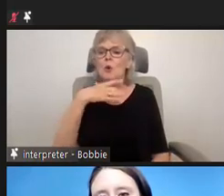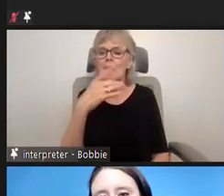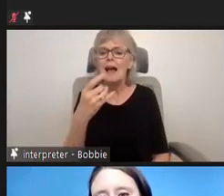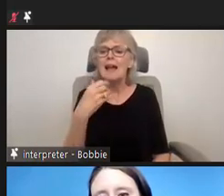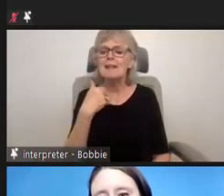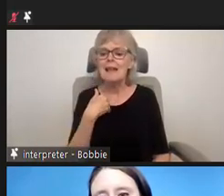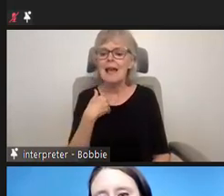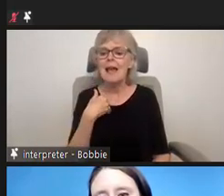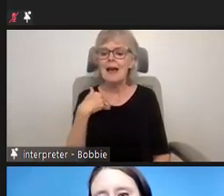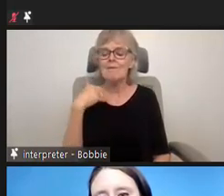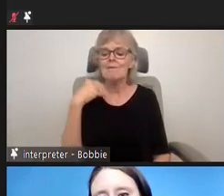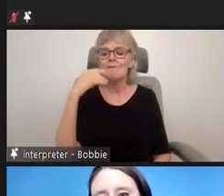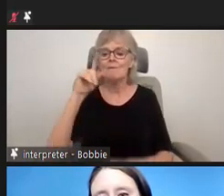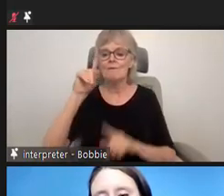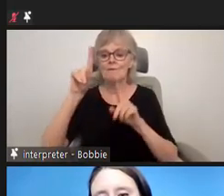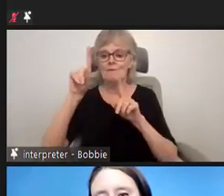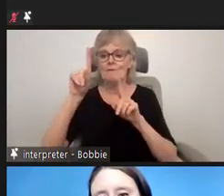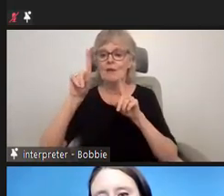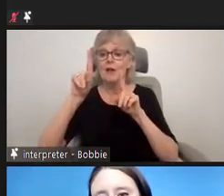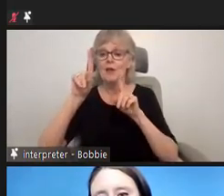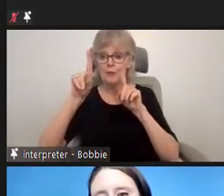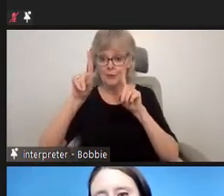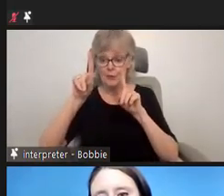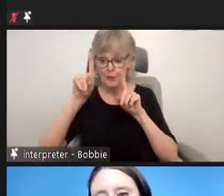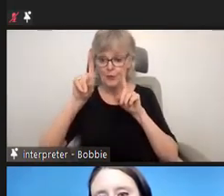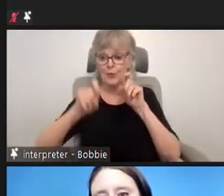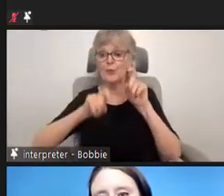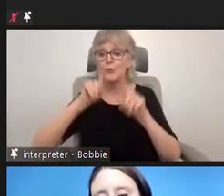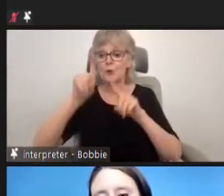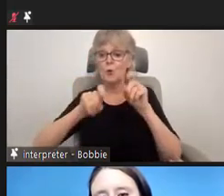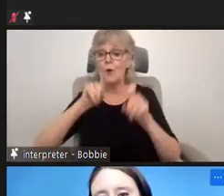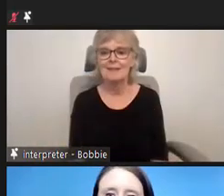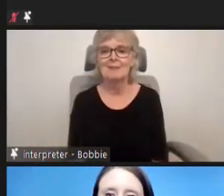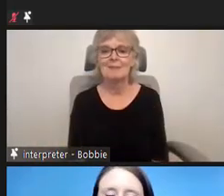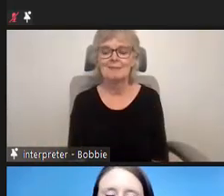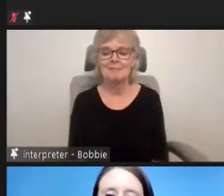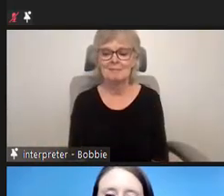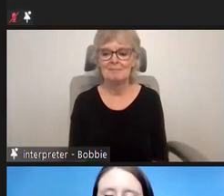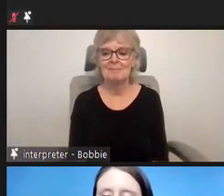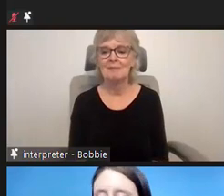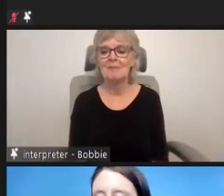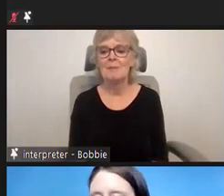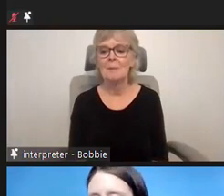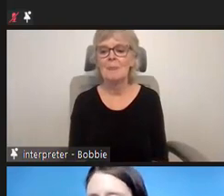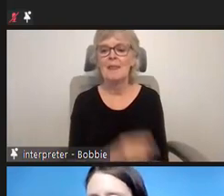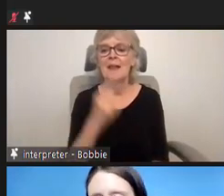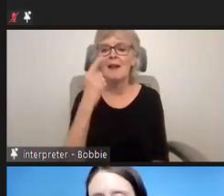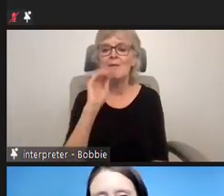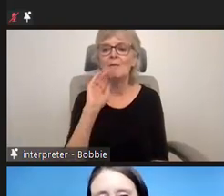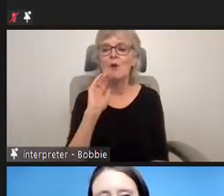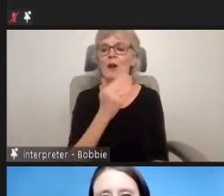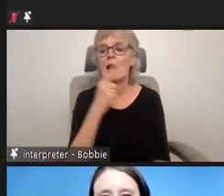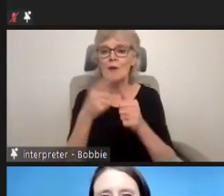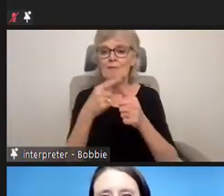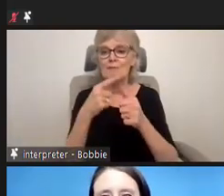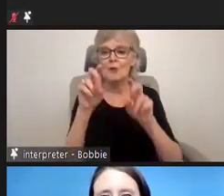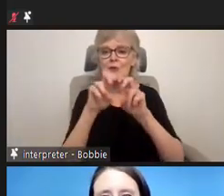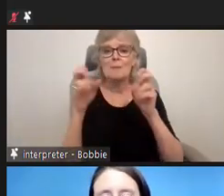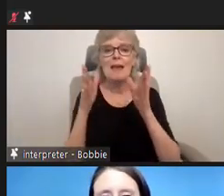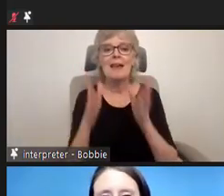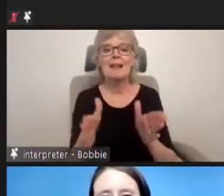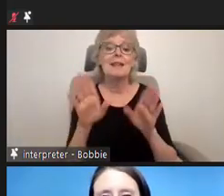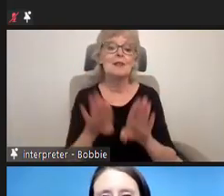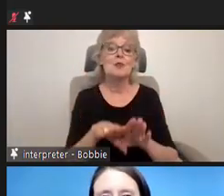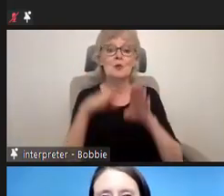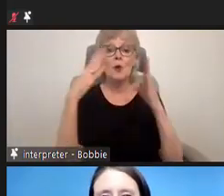questions for that directed for the panelists and for what they presented. So for our first panelist today, to open